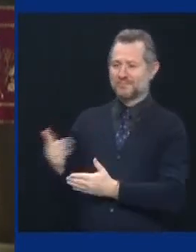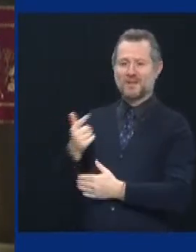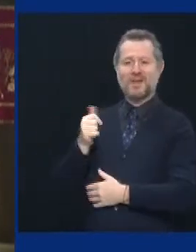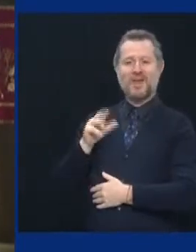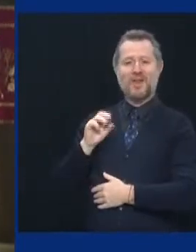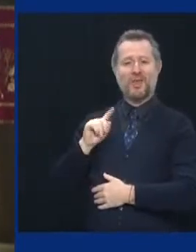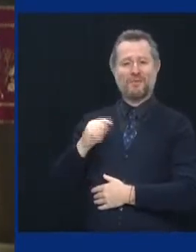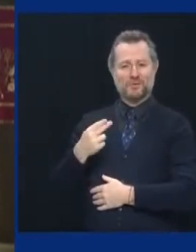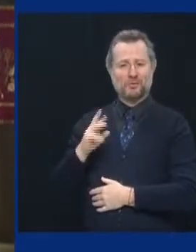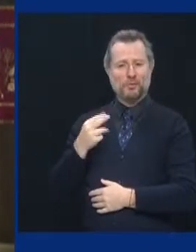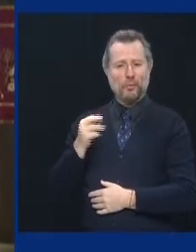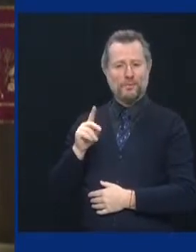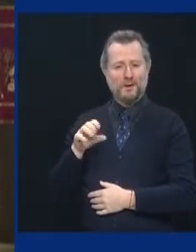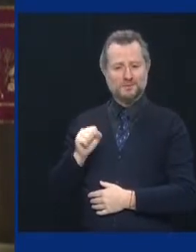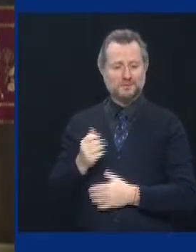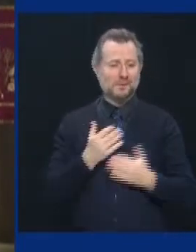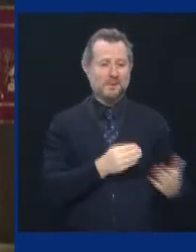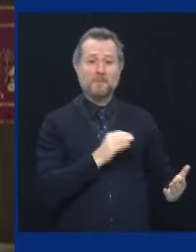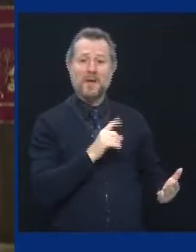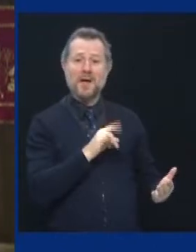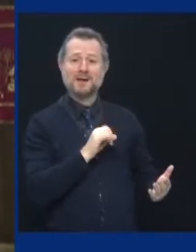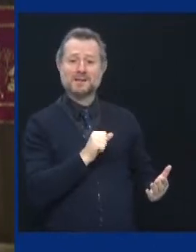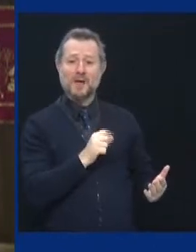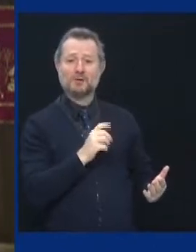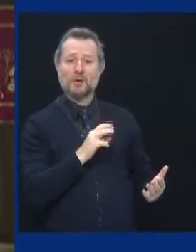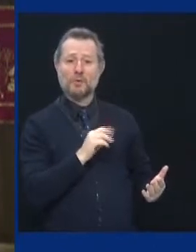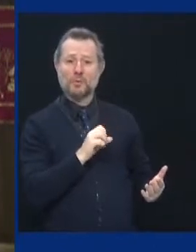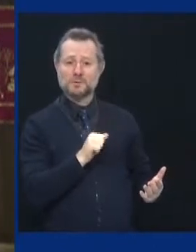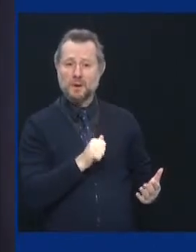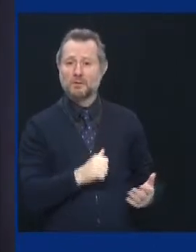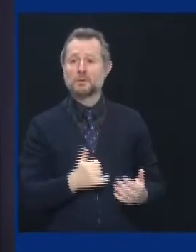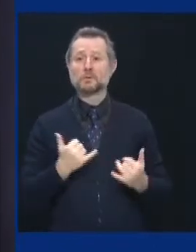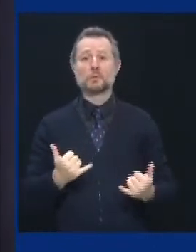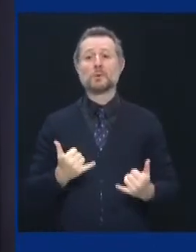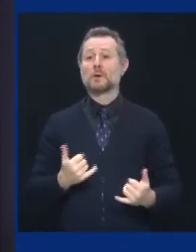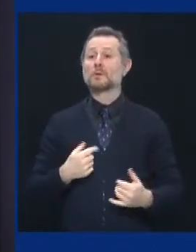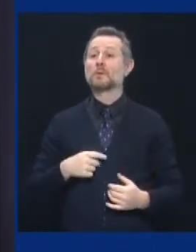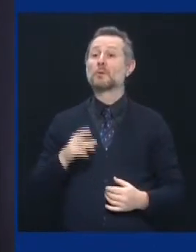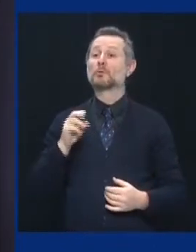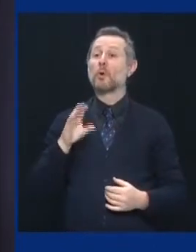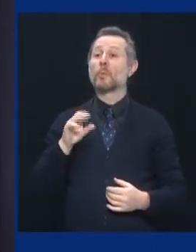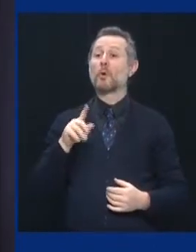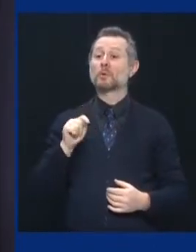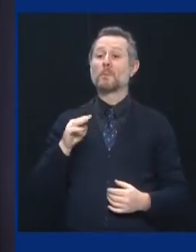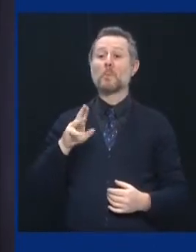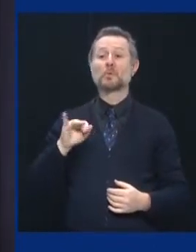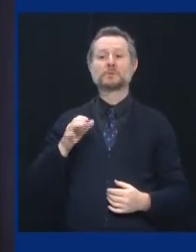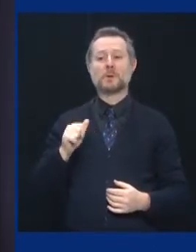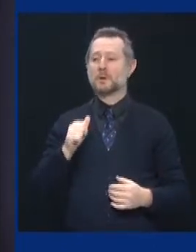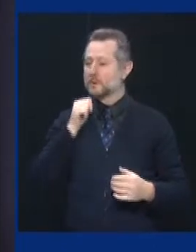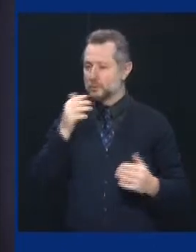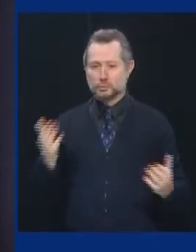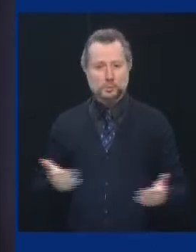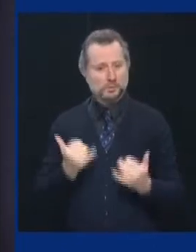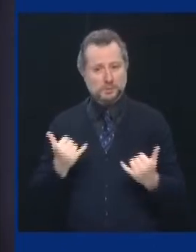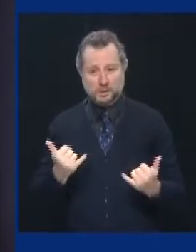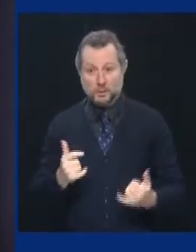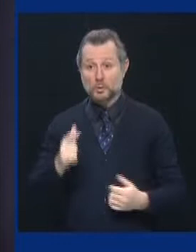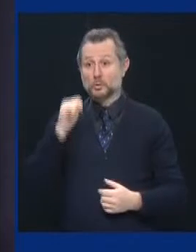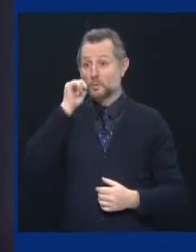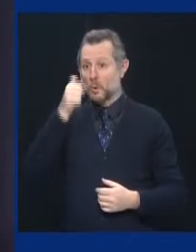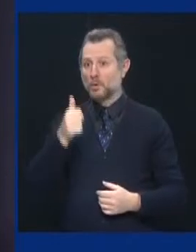DeRosa. Robert Mejica's not with us today. Budget day is tomorrow, so he